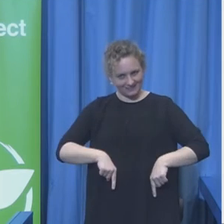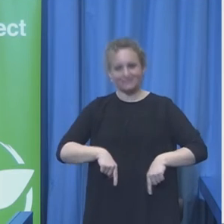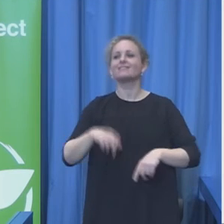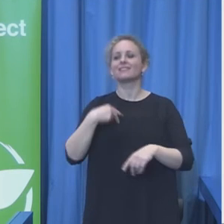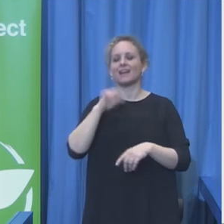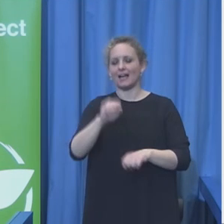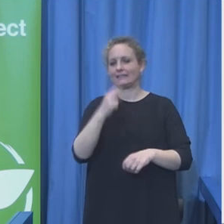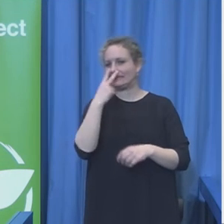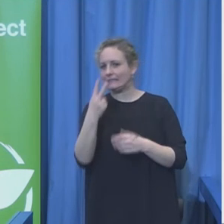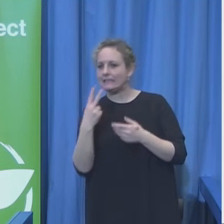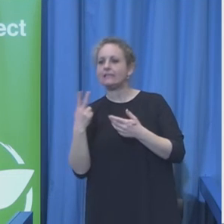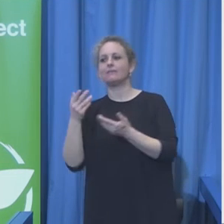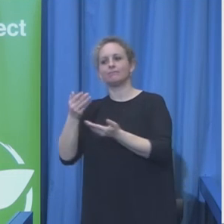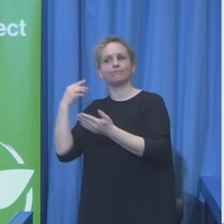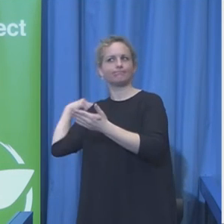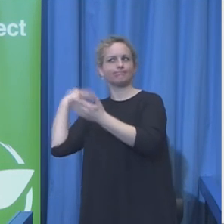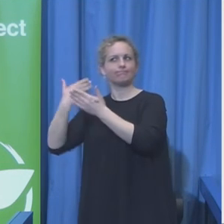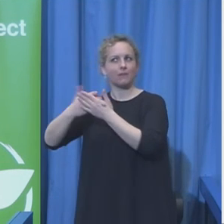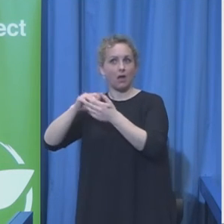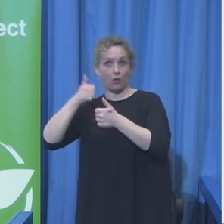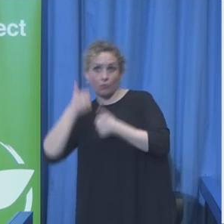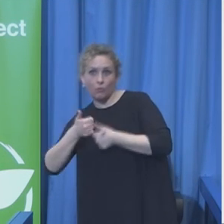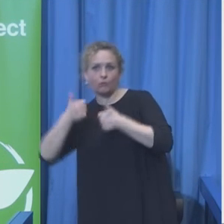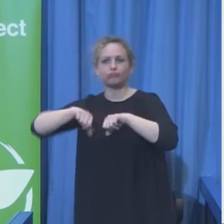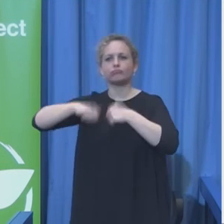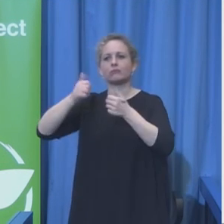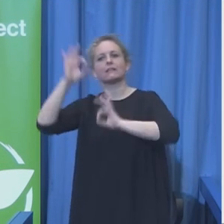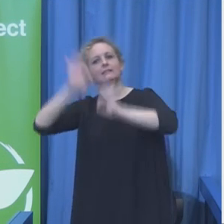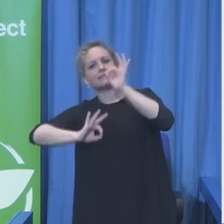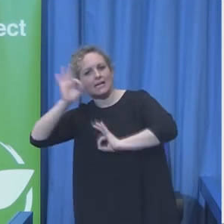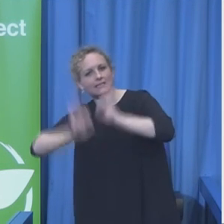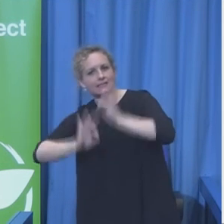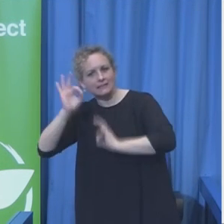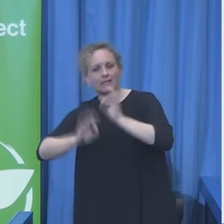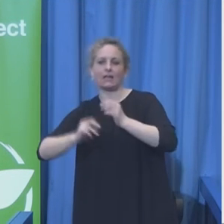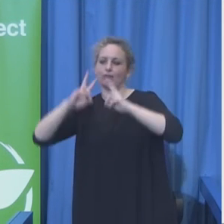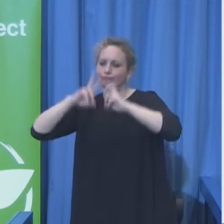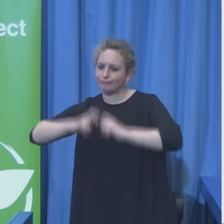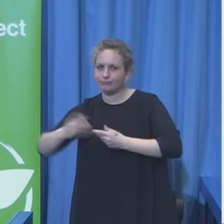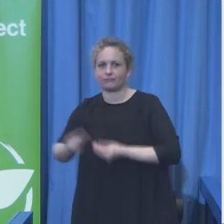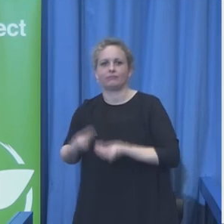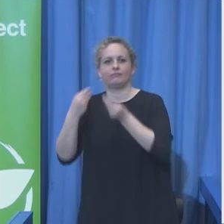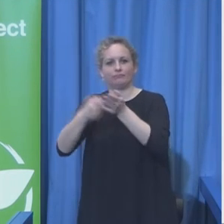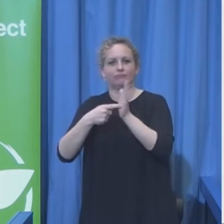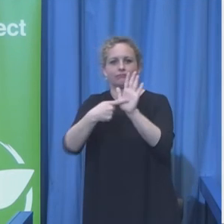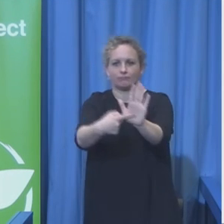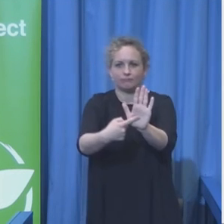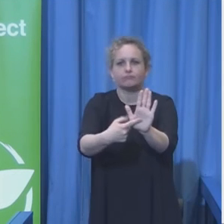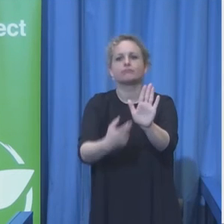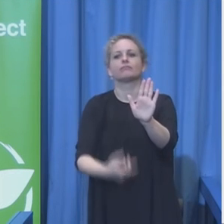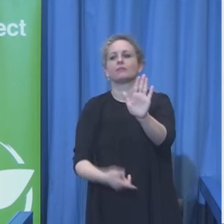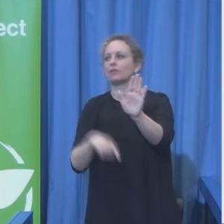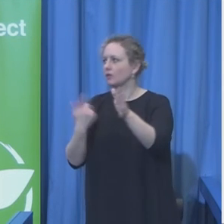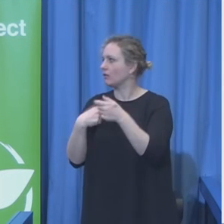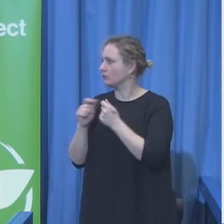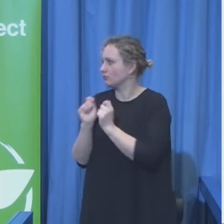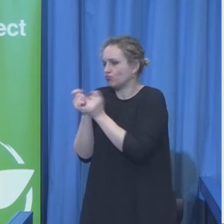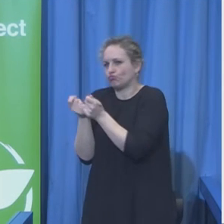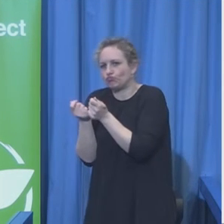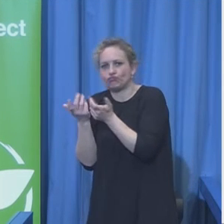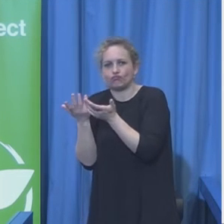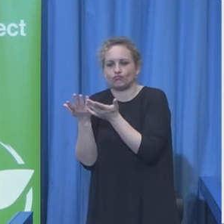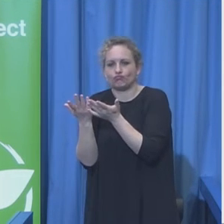then. Thank you. Thank you, Ita. Prince Mired. Thank you, Omar, for the very difficult